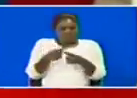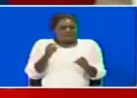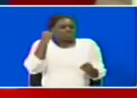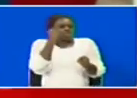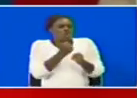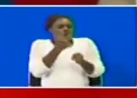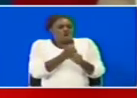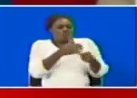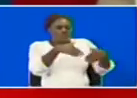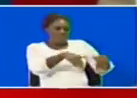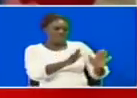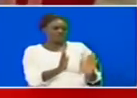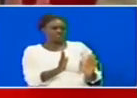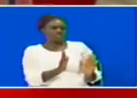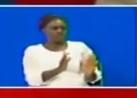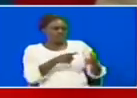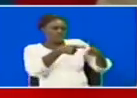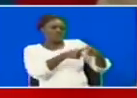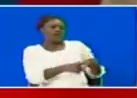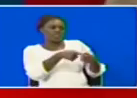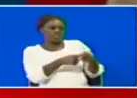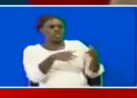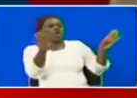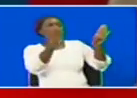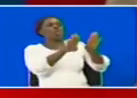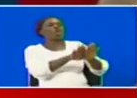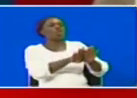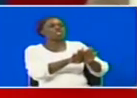left and the factories closed